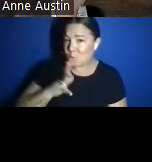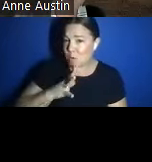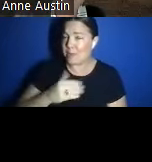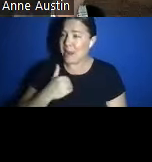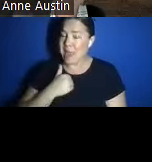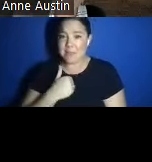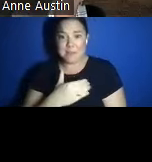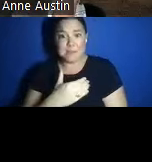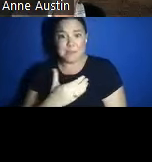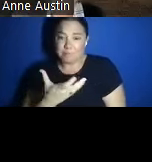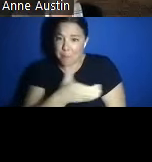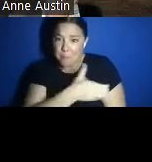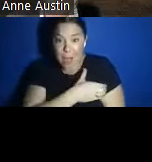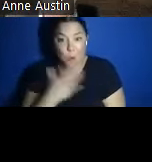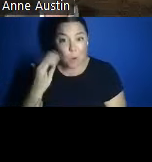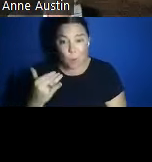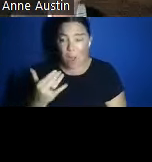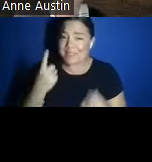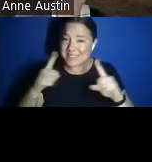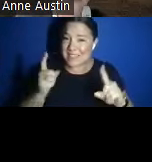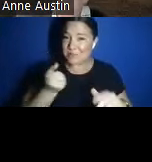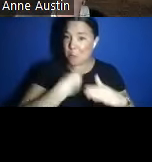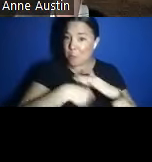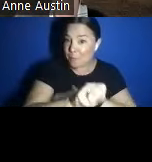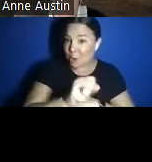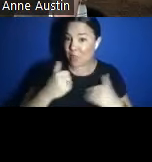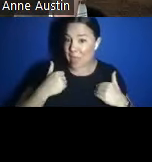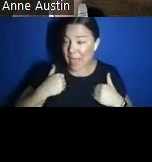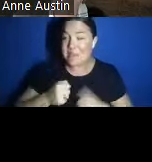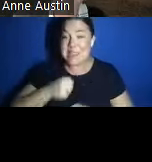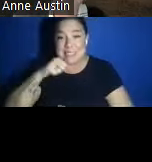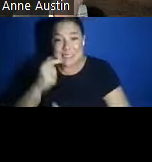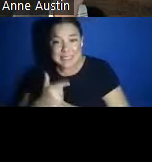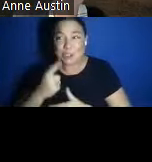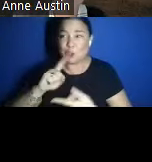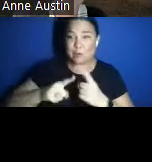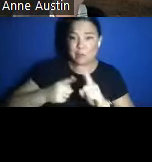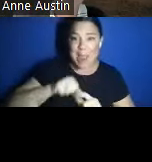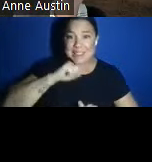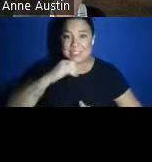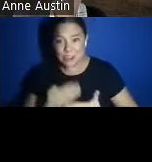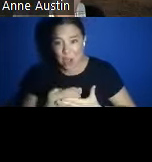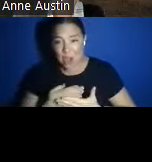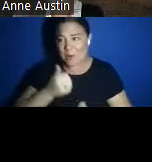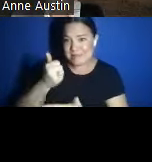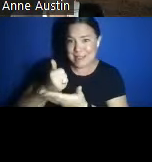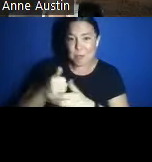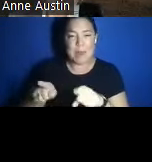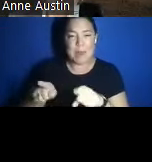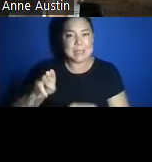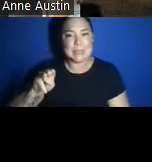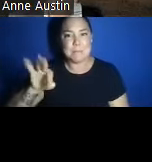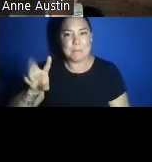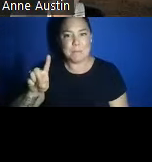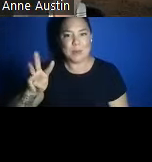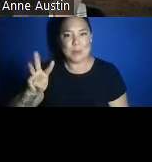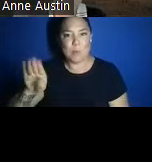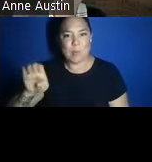successful childbirth, but in the success of their sisters, their friends, their daughters as midwives. Tattoos are